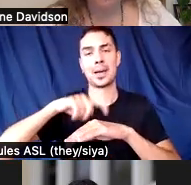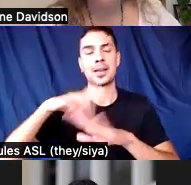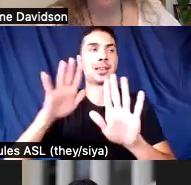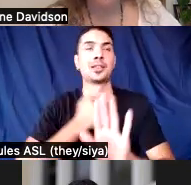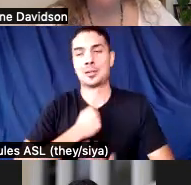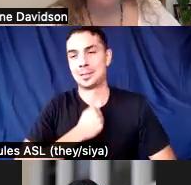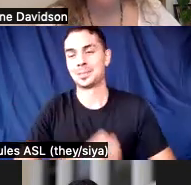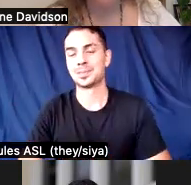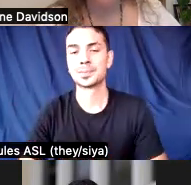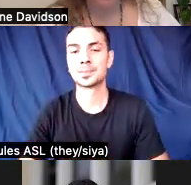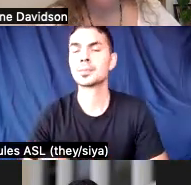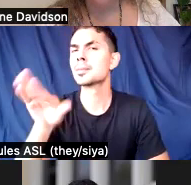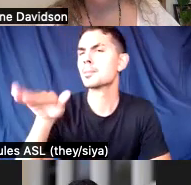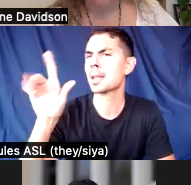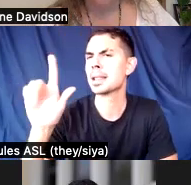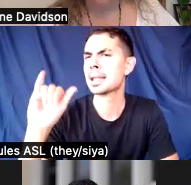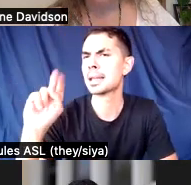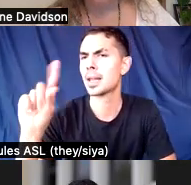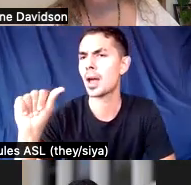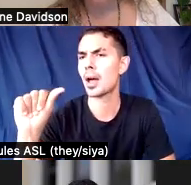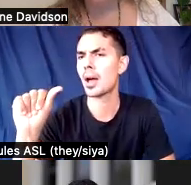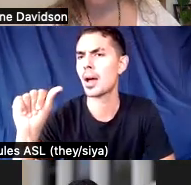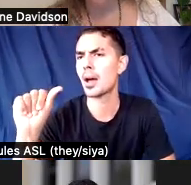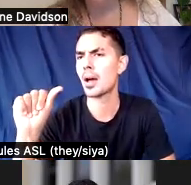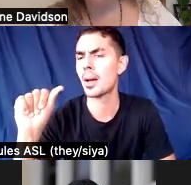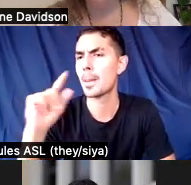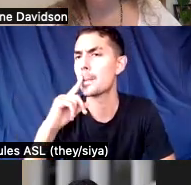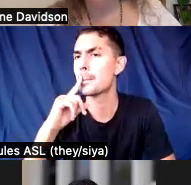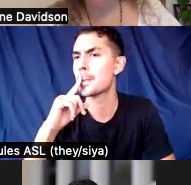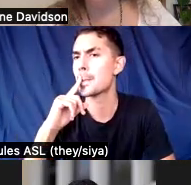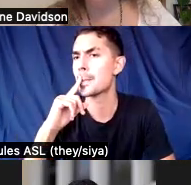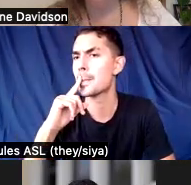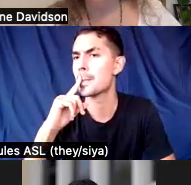Linda, are you,